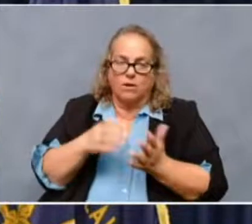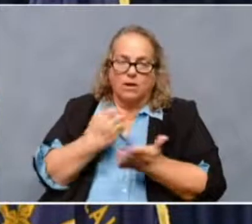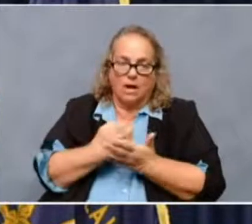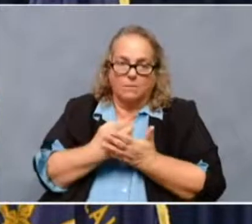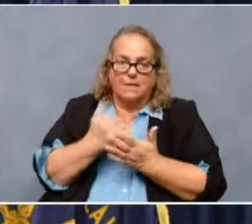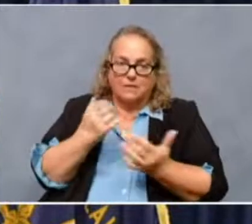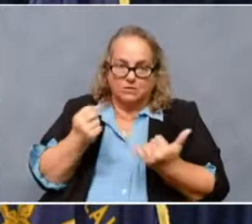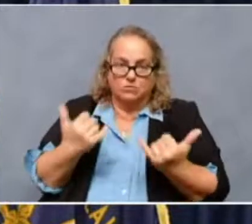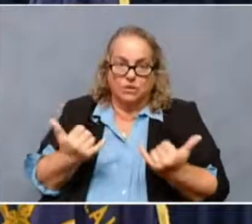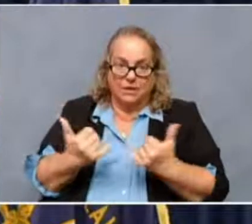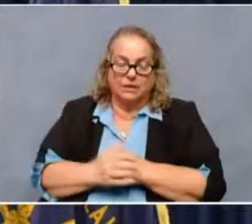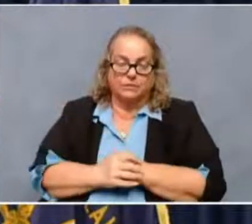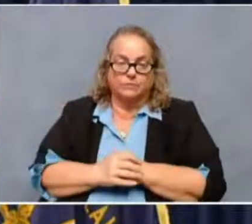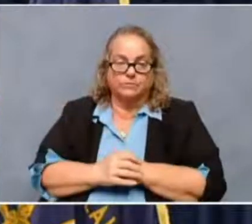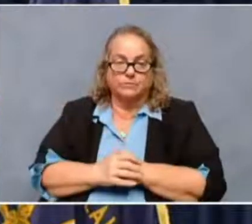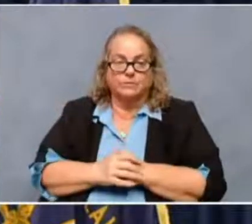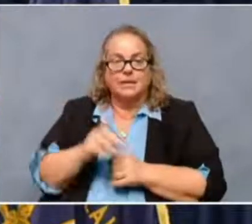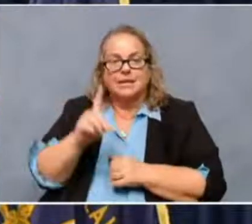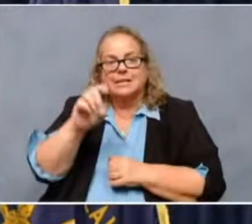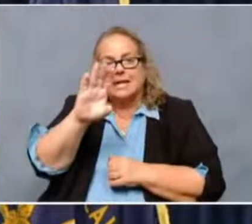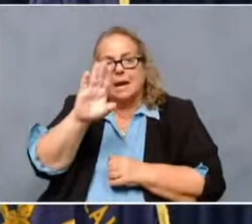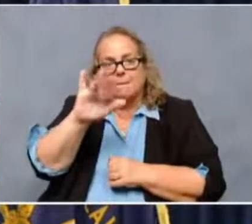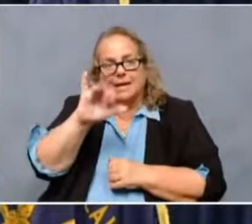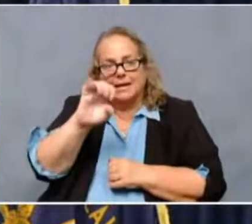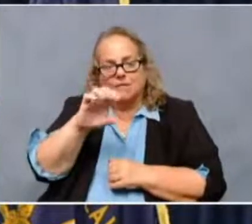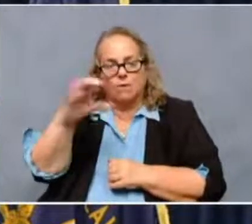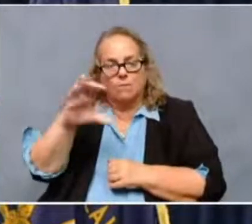now. Debbie Yetter, Courier-Journal.